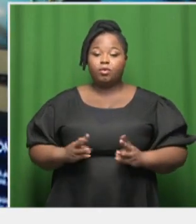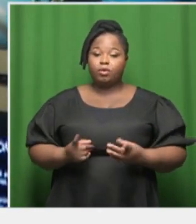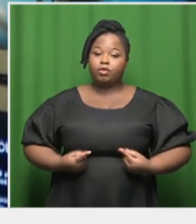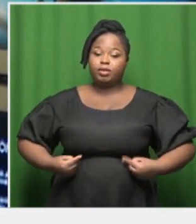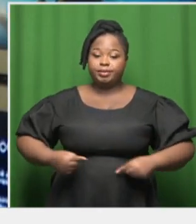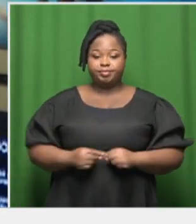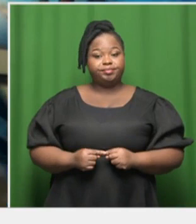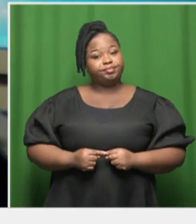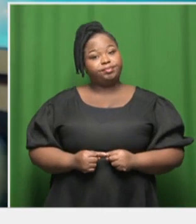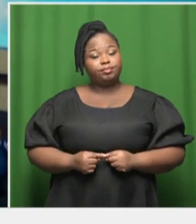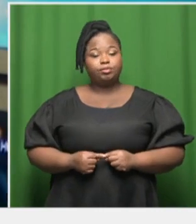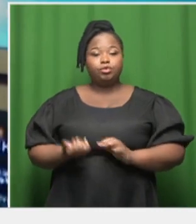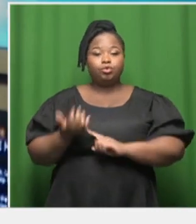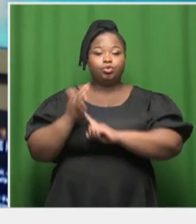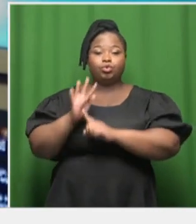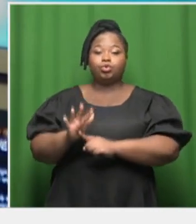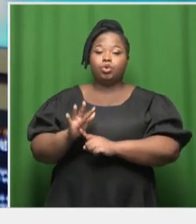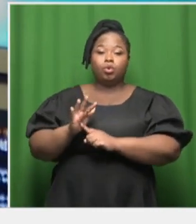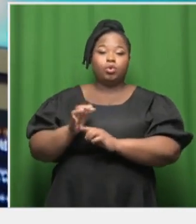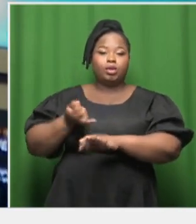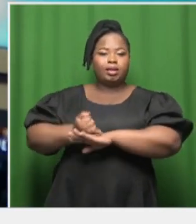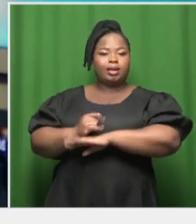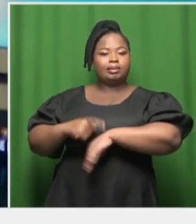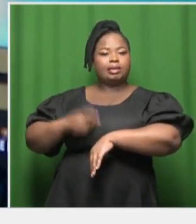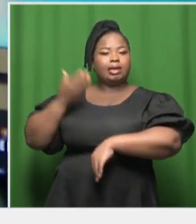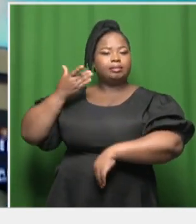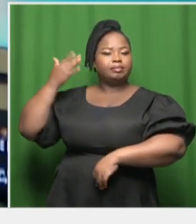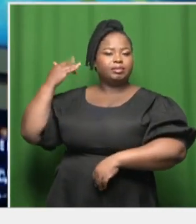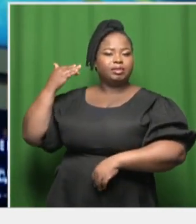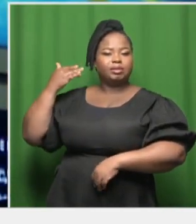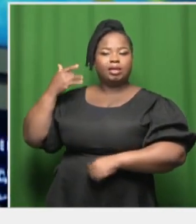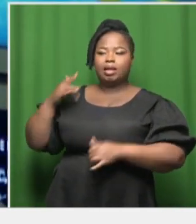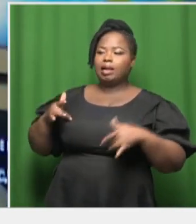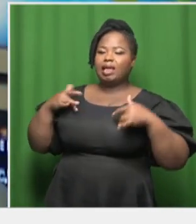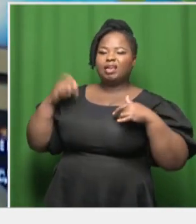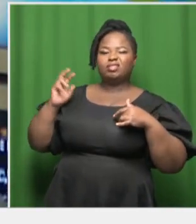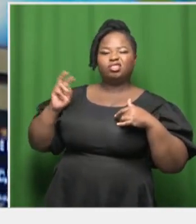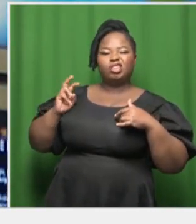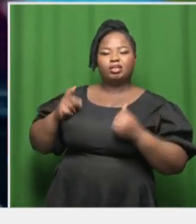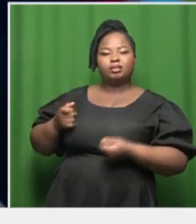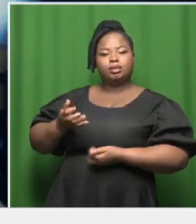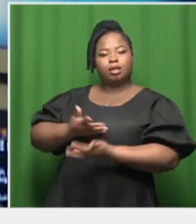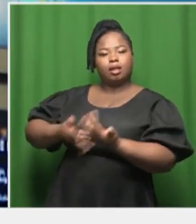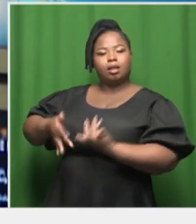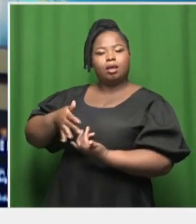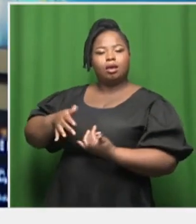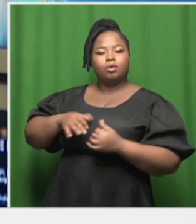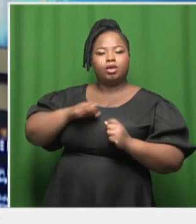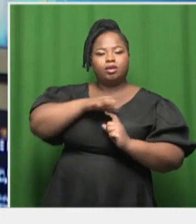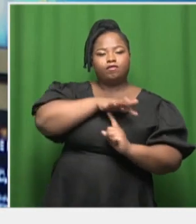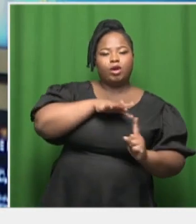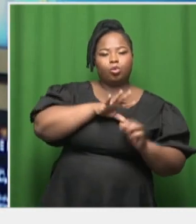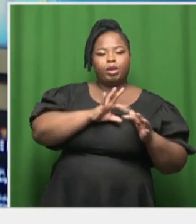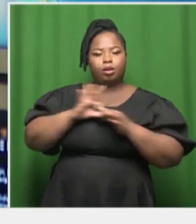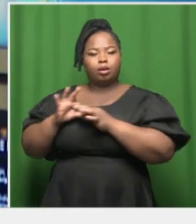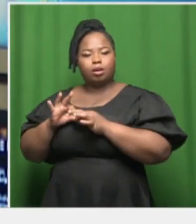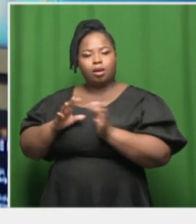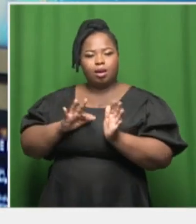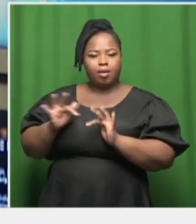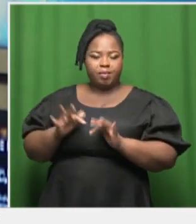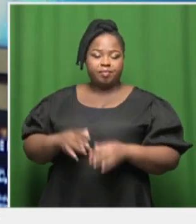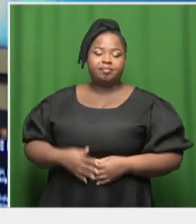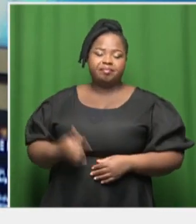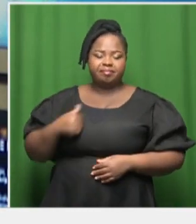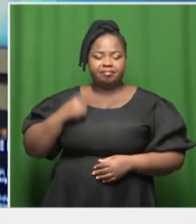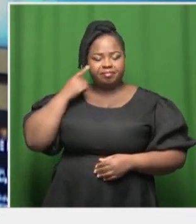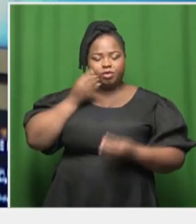what life was like in the early times and how people used the tools that they did, how they interacted with the environment. And I think it's fantastic that